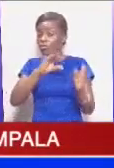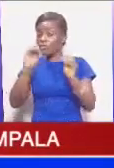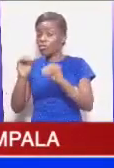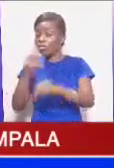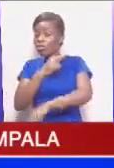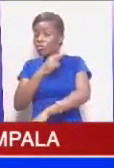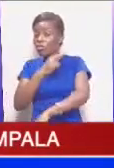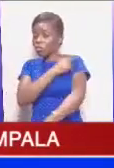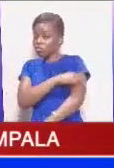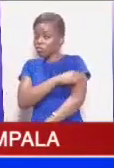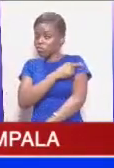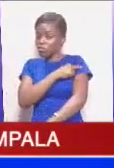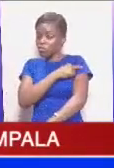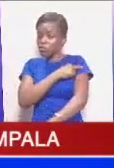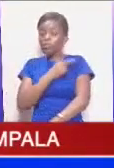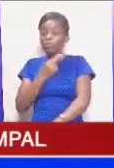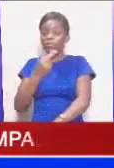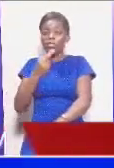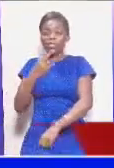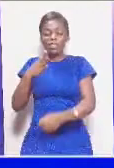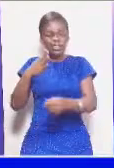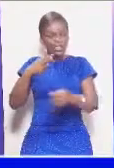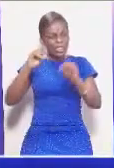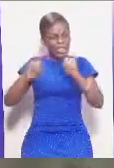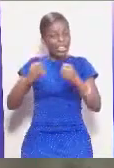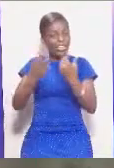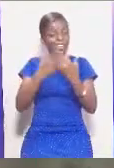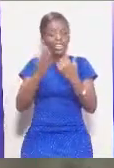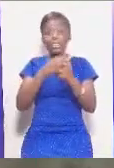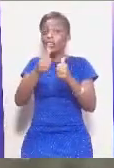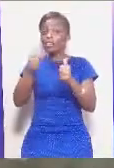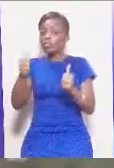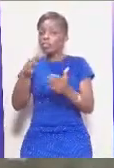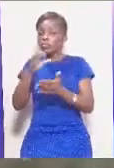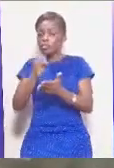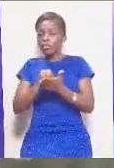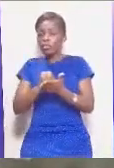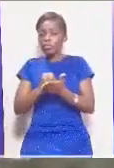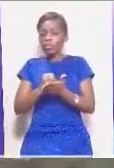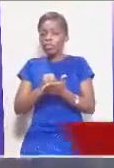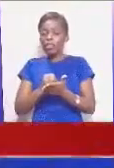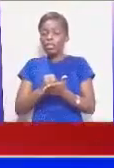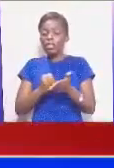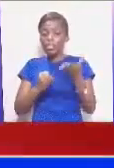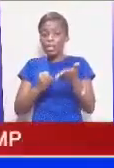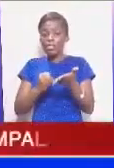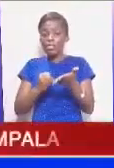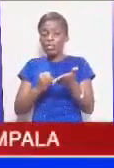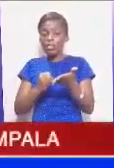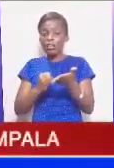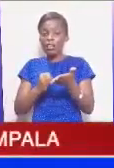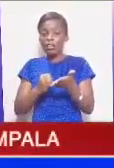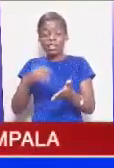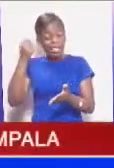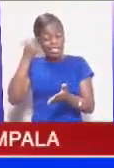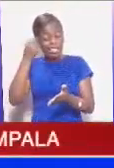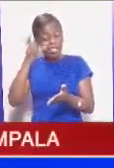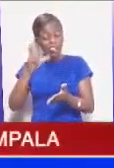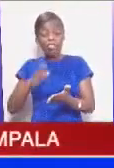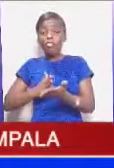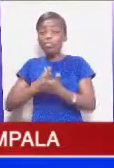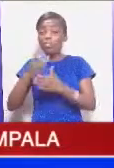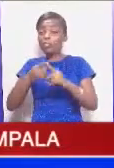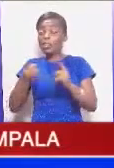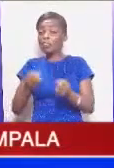okukima ddagala nga babakwata bulungi kuba na waliwo kye bayita patients rights, naye abasawo